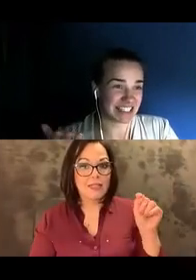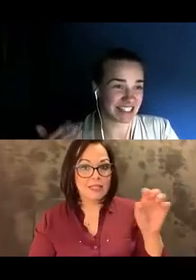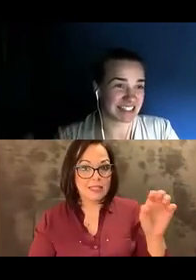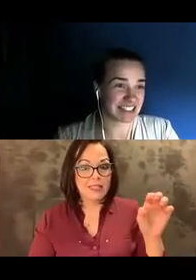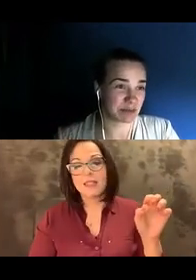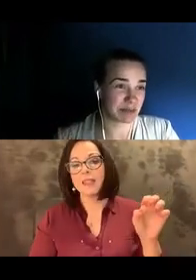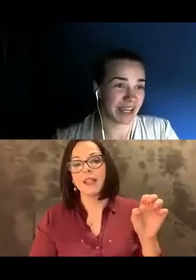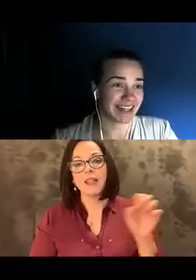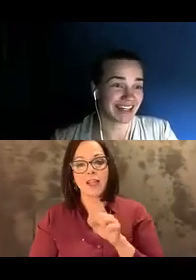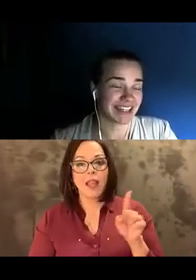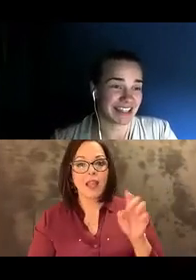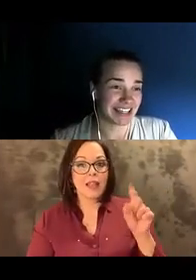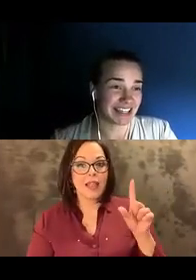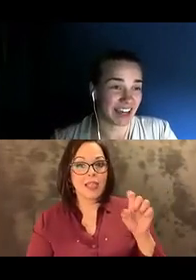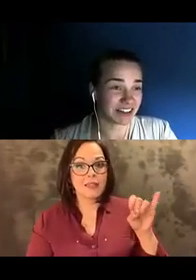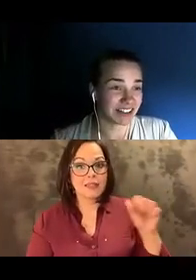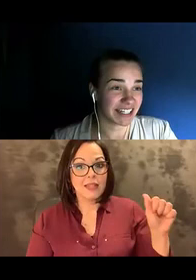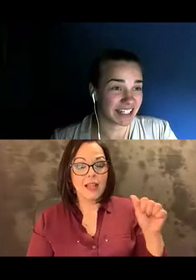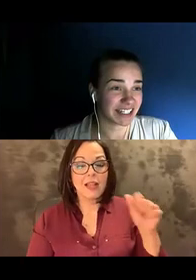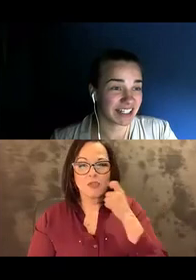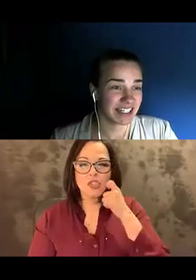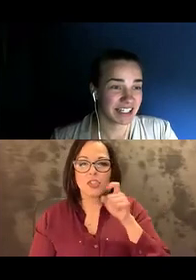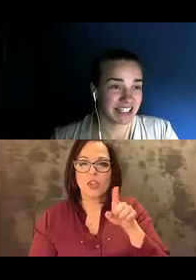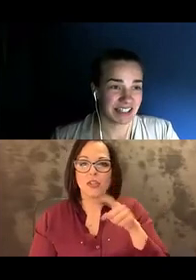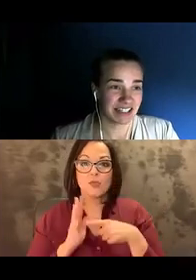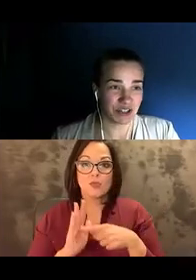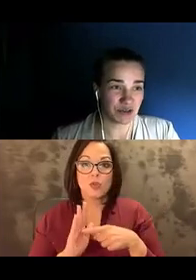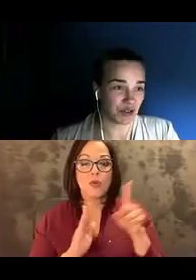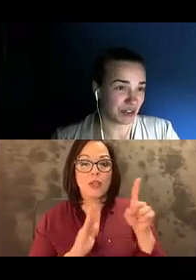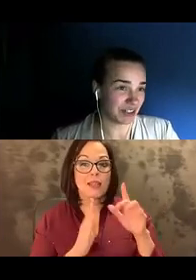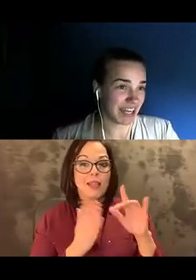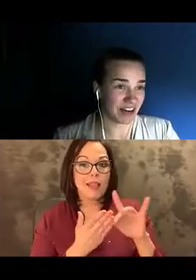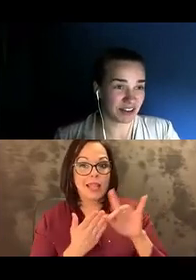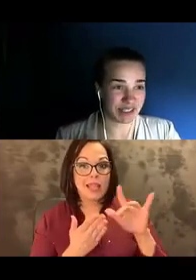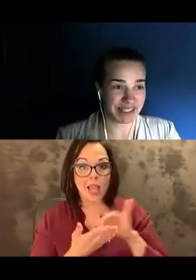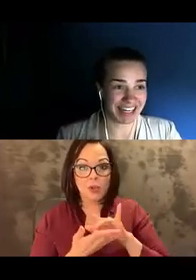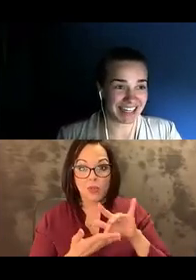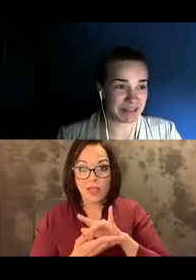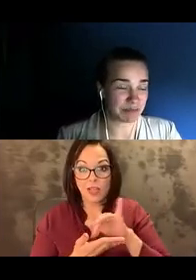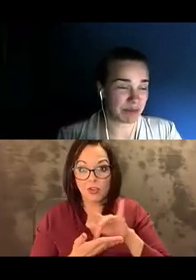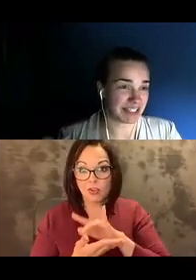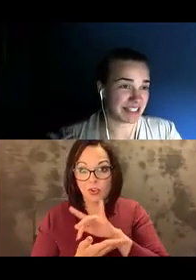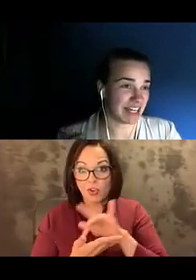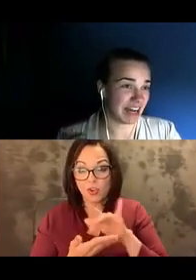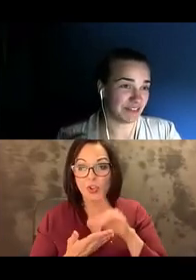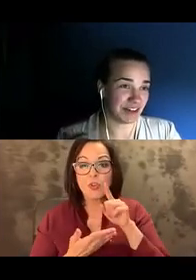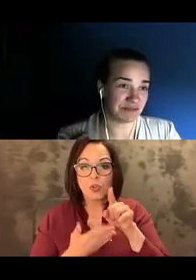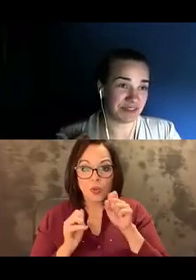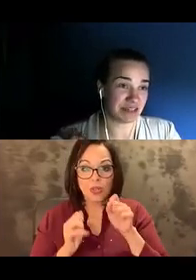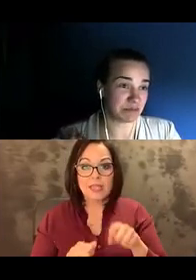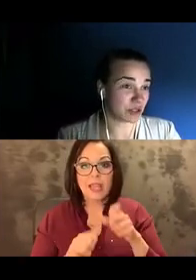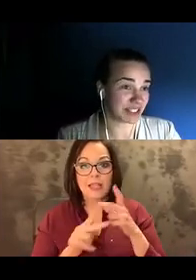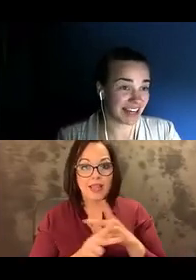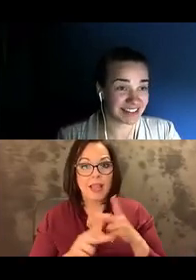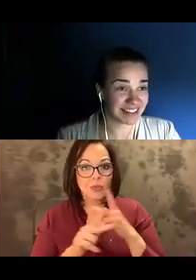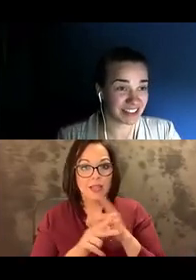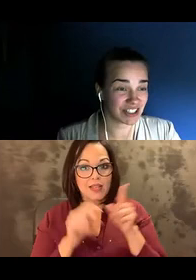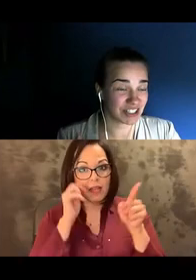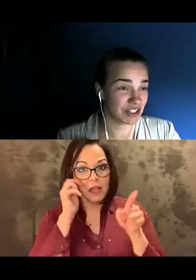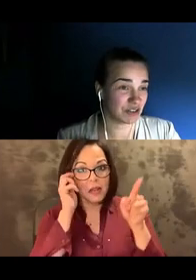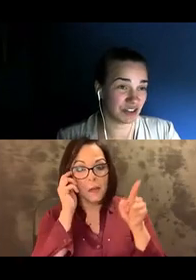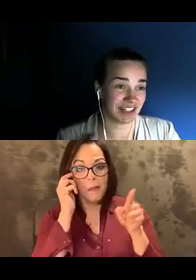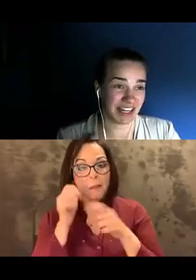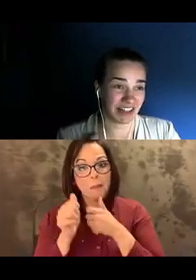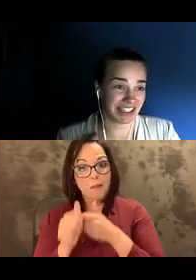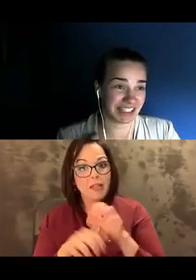As Eliza displayed in the calculator, you could calculate it based off of the